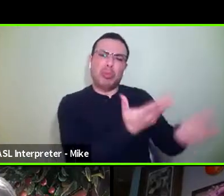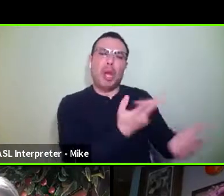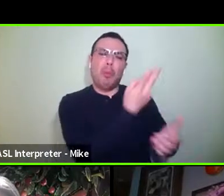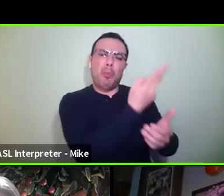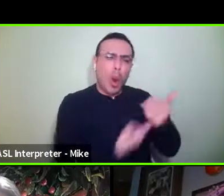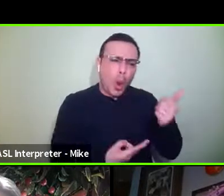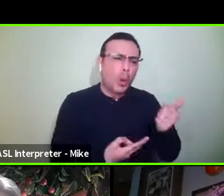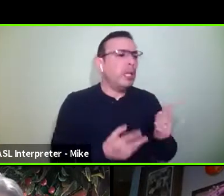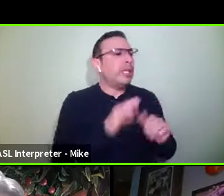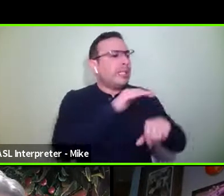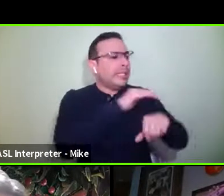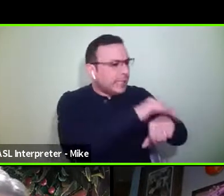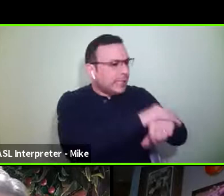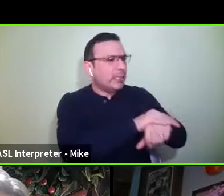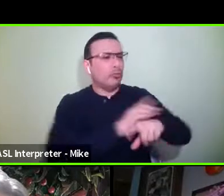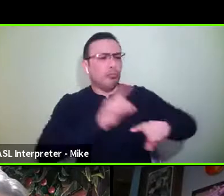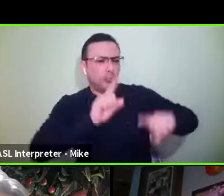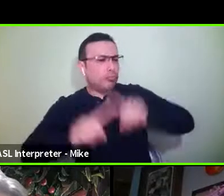hearing. You talk to